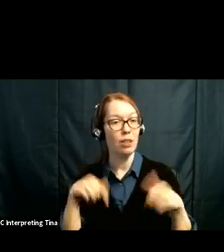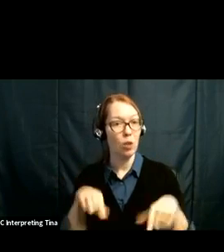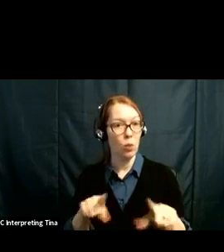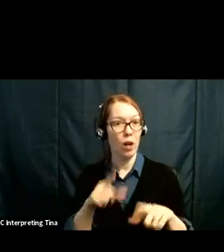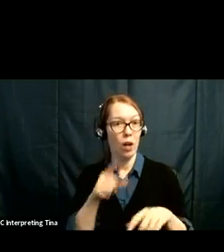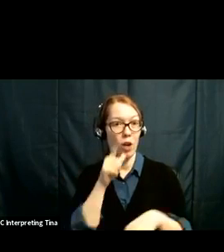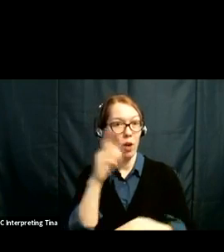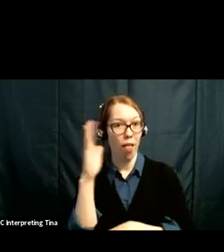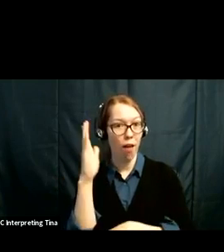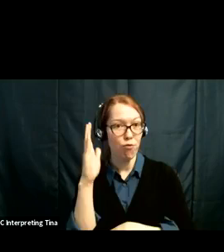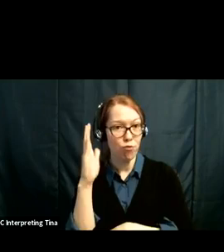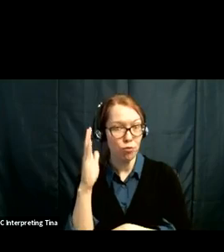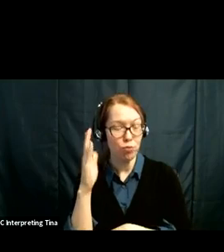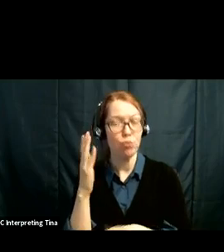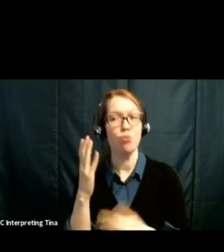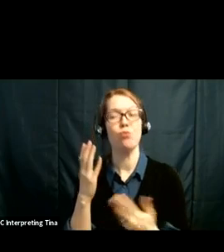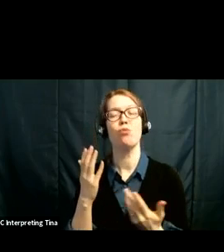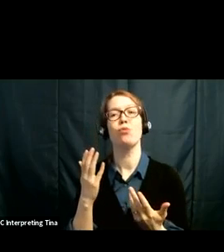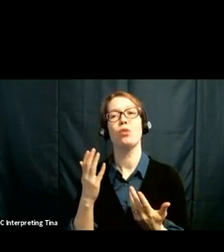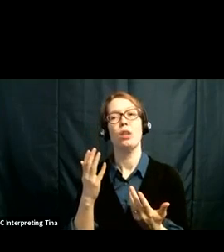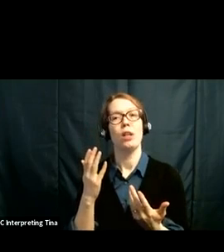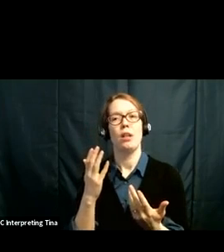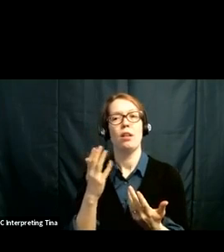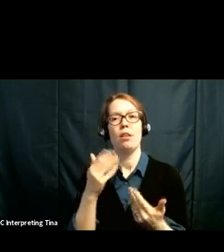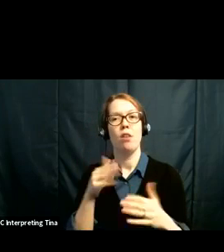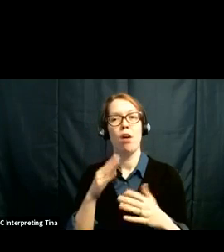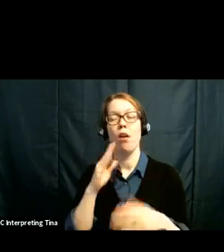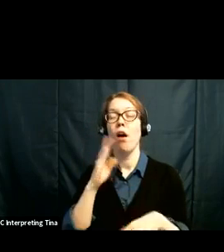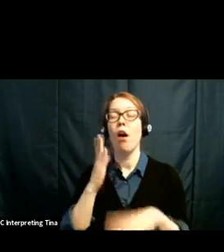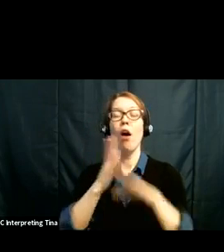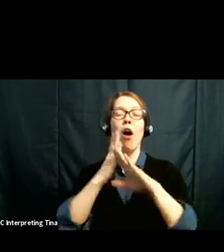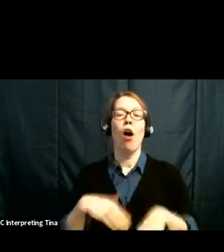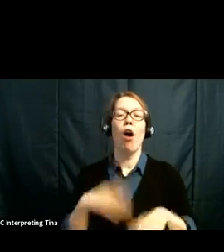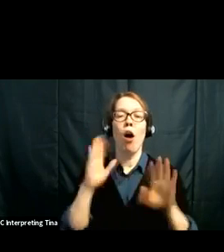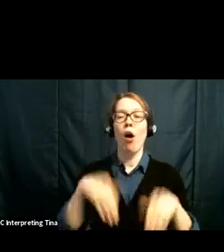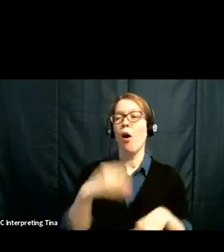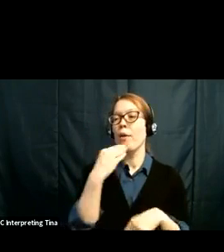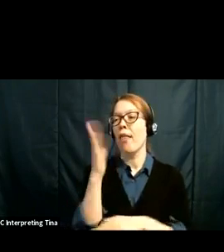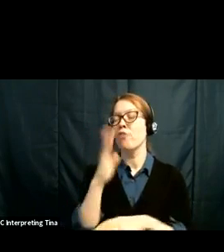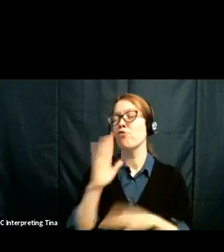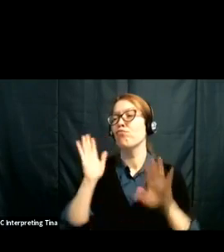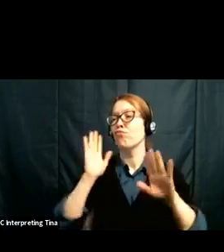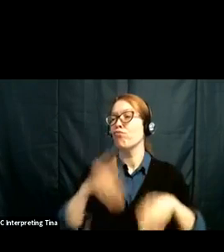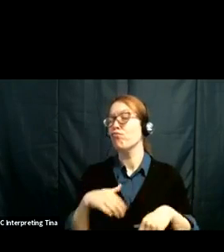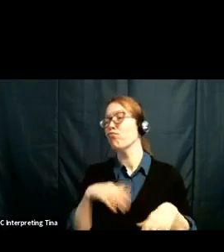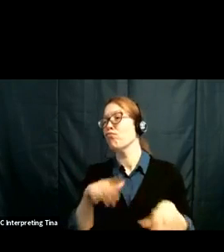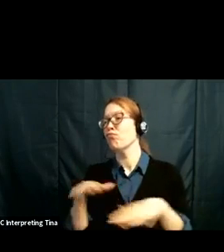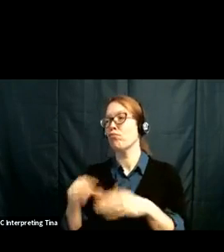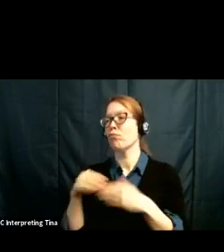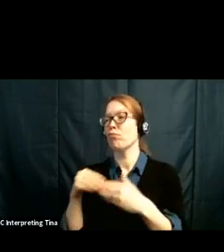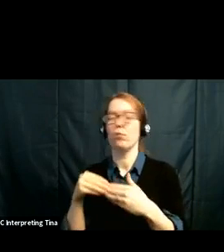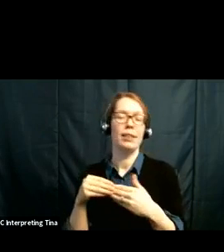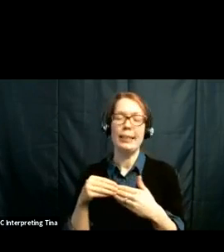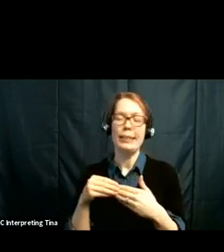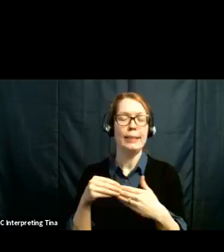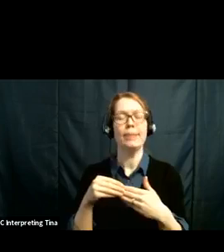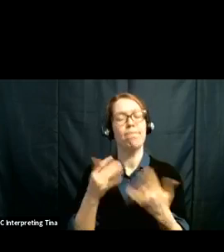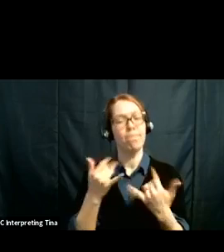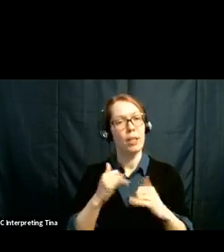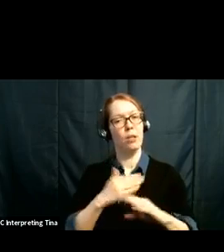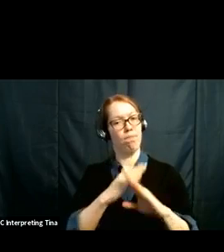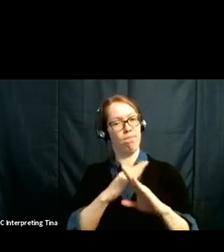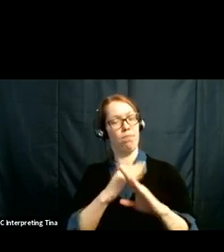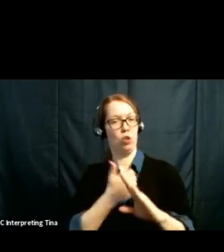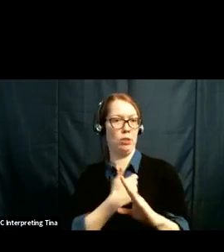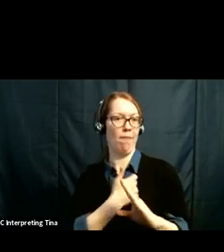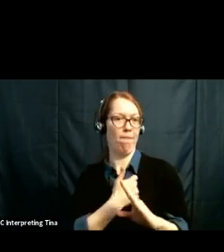lunch periods. Don't let your guard down. Make sure that you